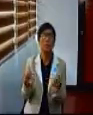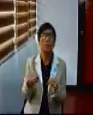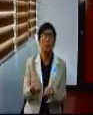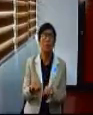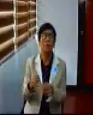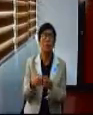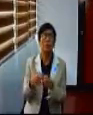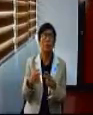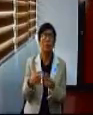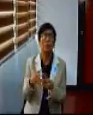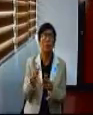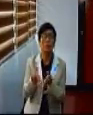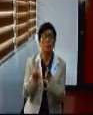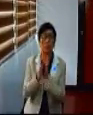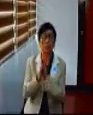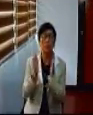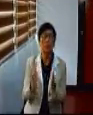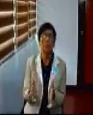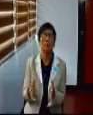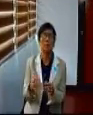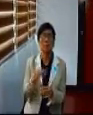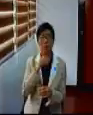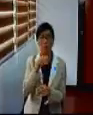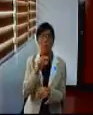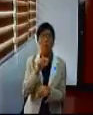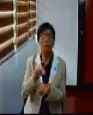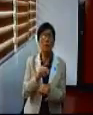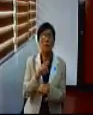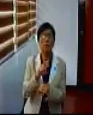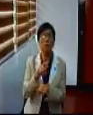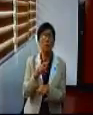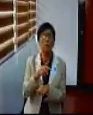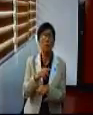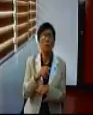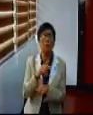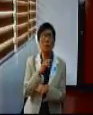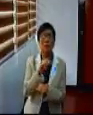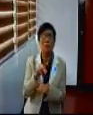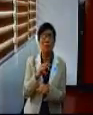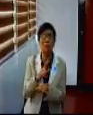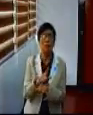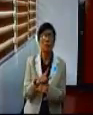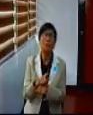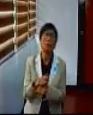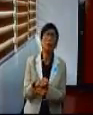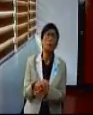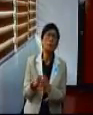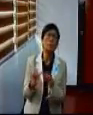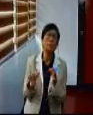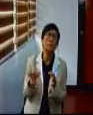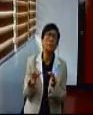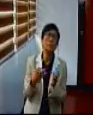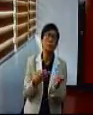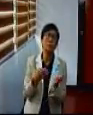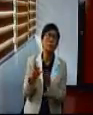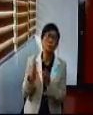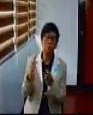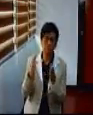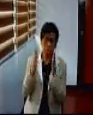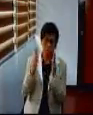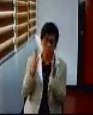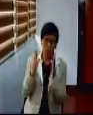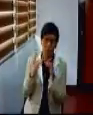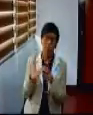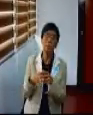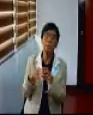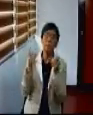not national. It may only be that the petitioner has brought to the attention of the commission harms